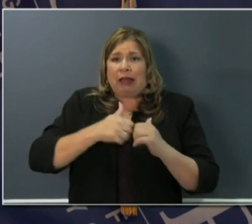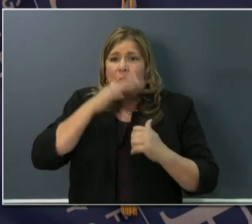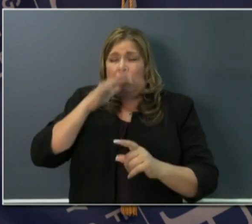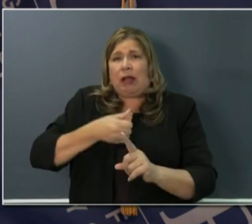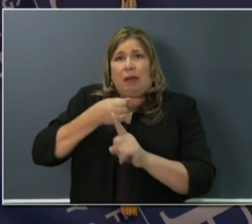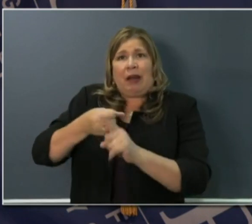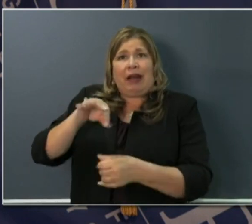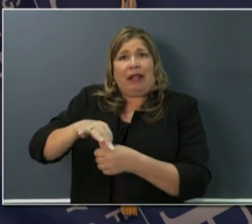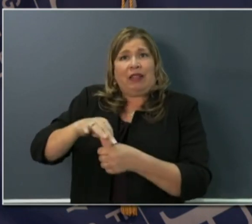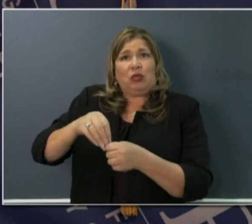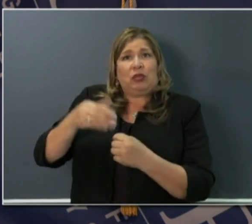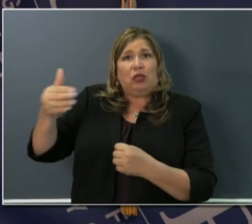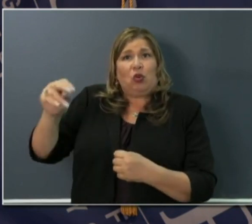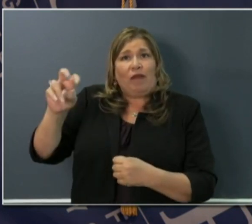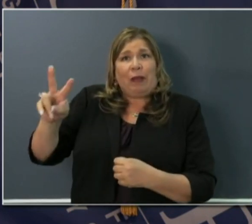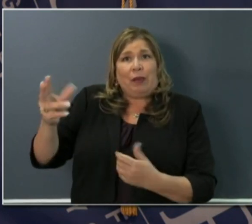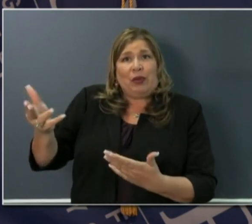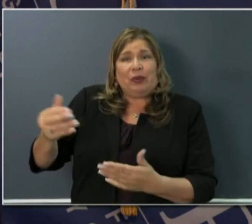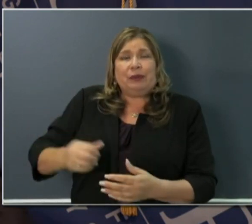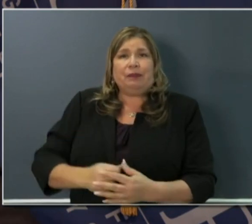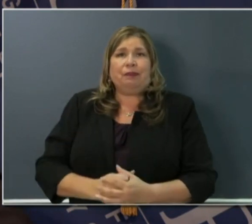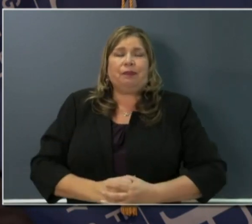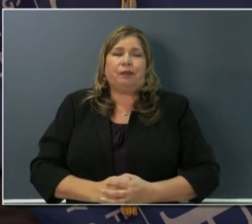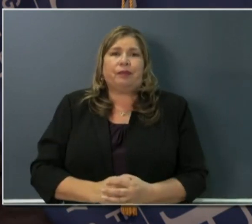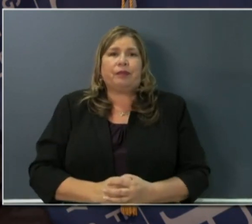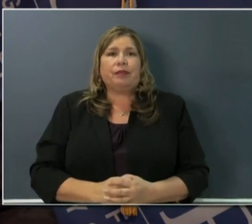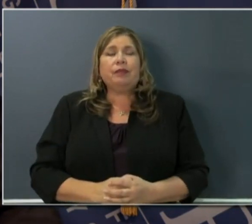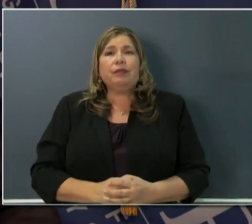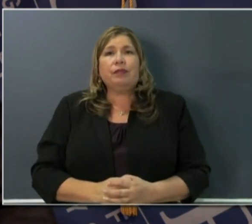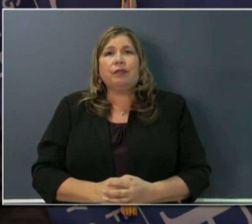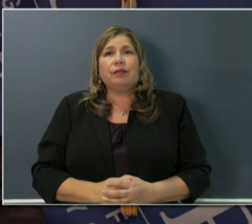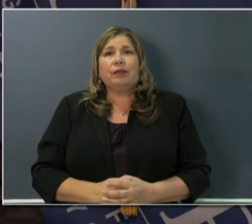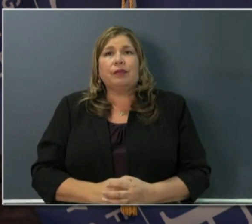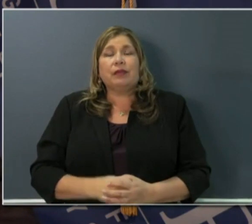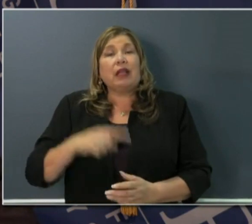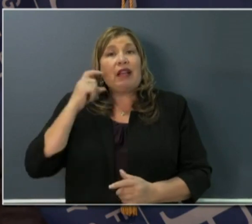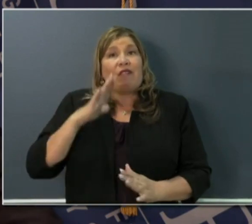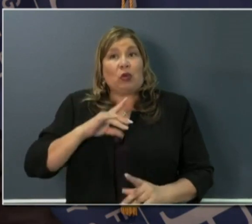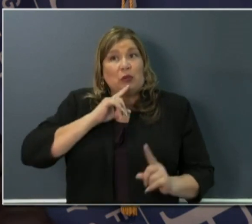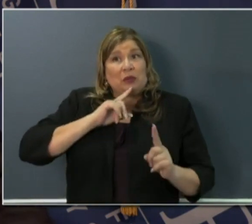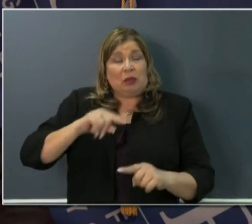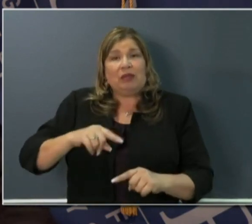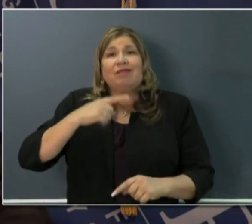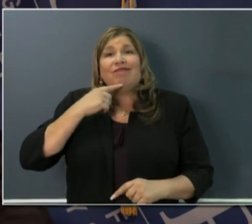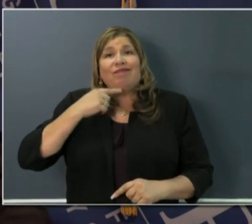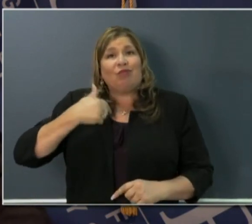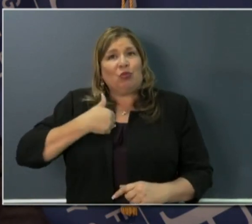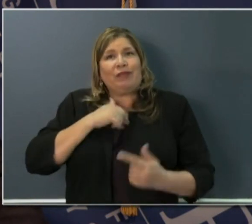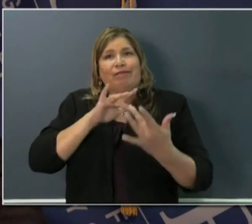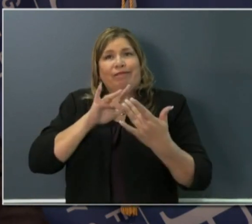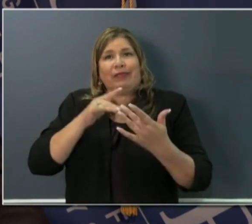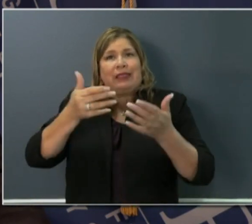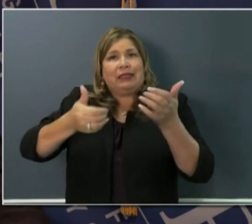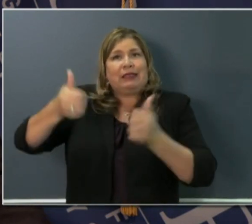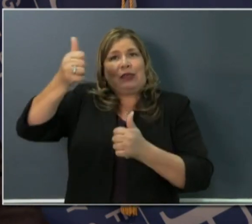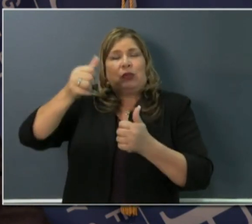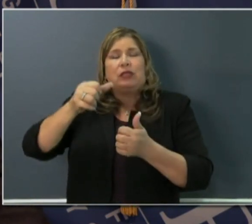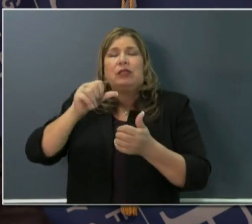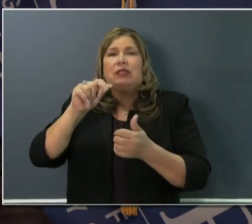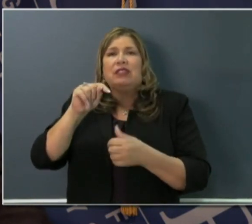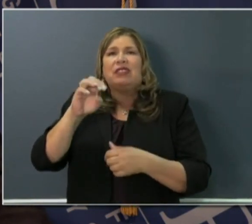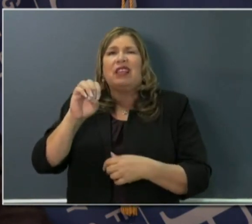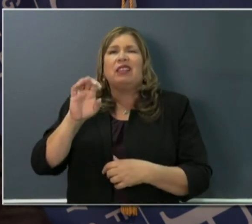on it? We've been in very close contact with our Secretary of State, Alex Padilla, who has really leaned into this moment and has been providing